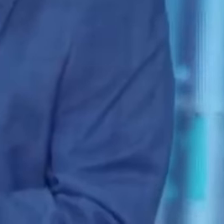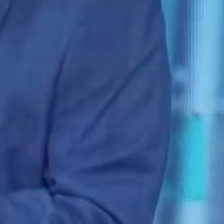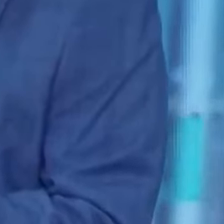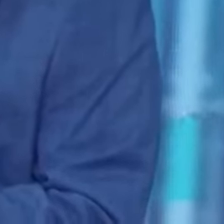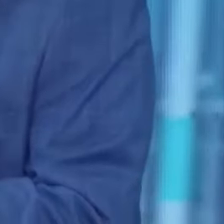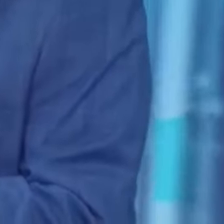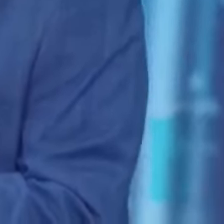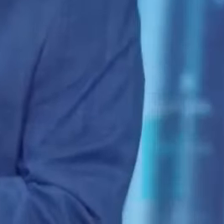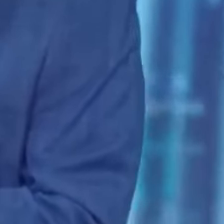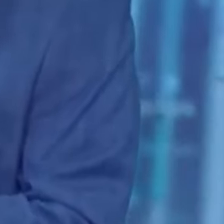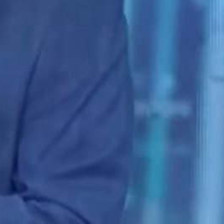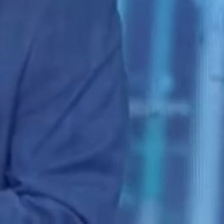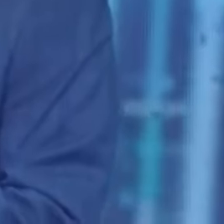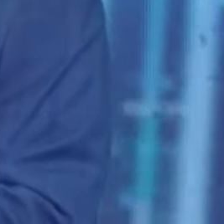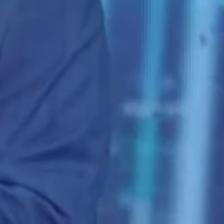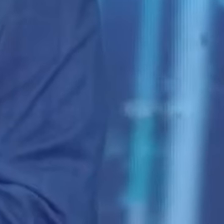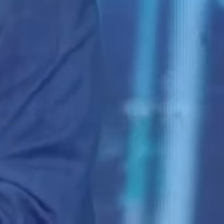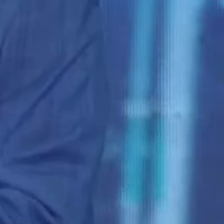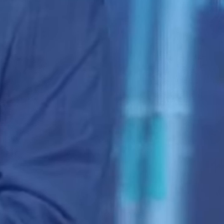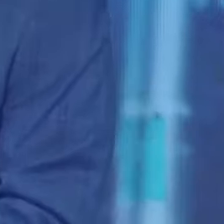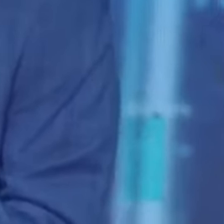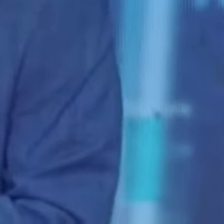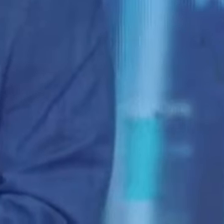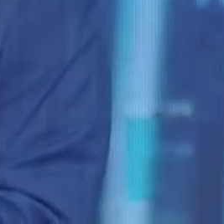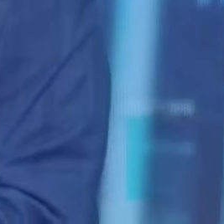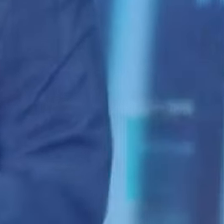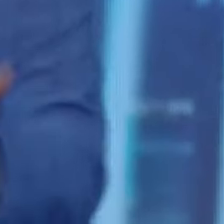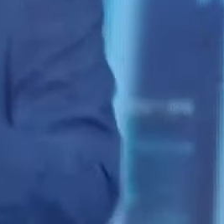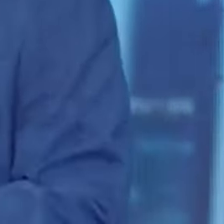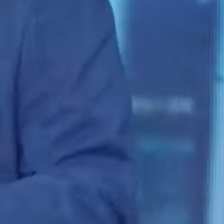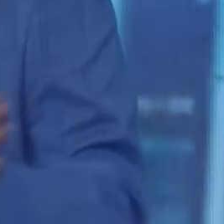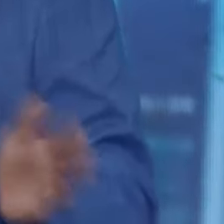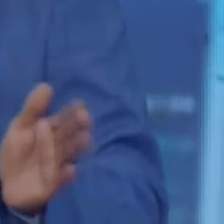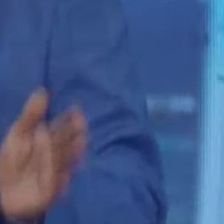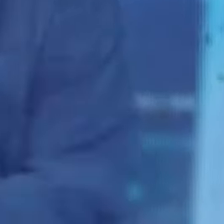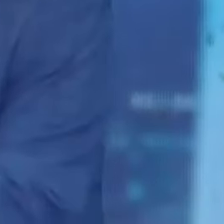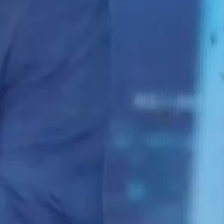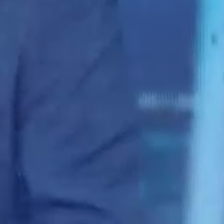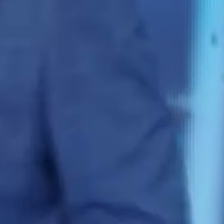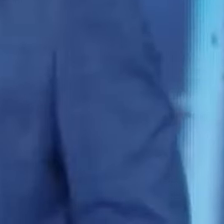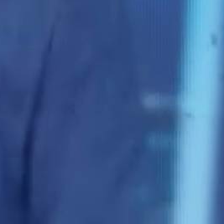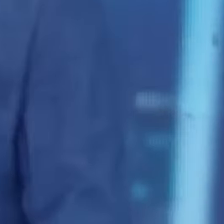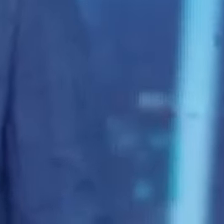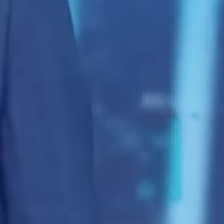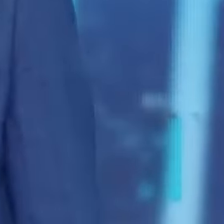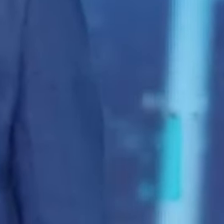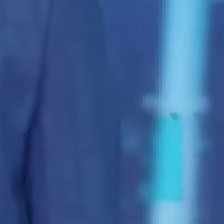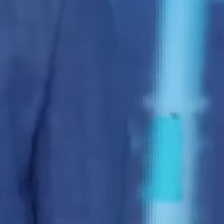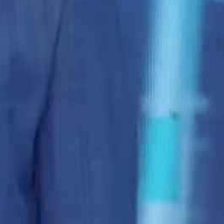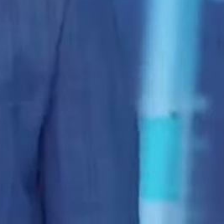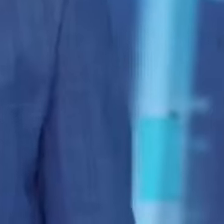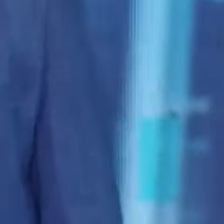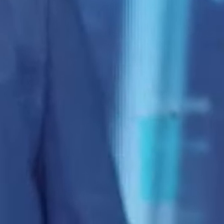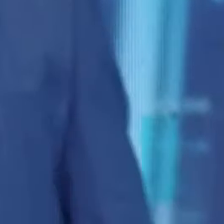talk rubbish, not to talk discouragement, not to look the wrong direction. As you do that, a number of